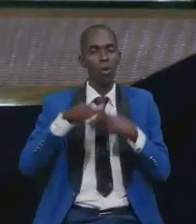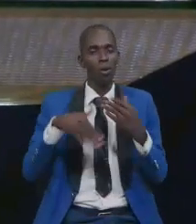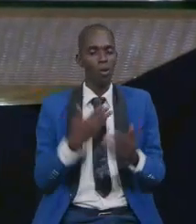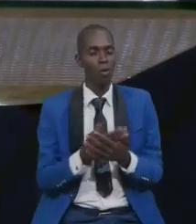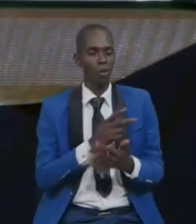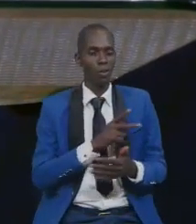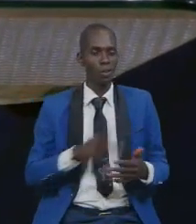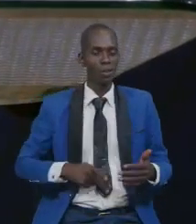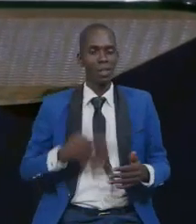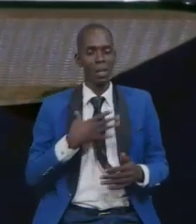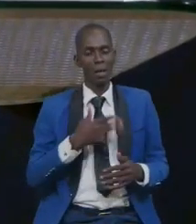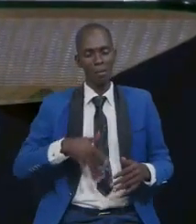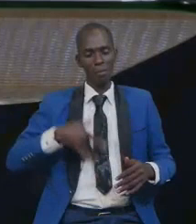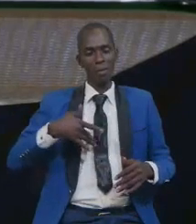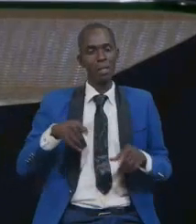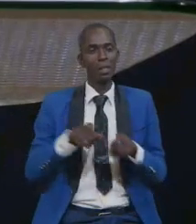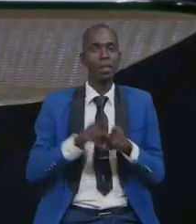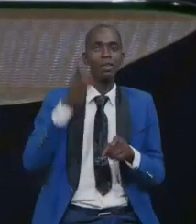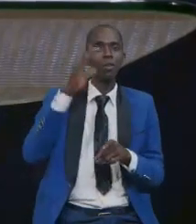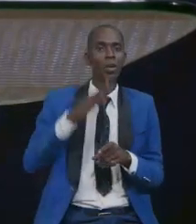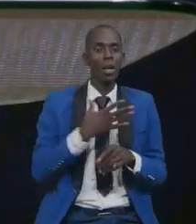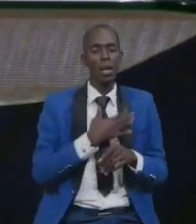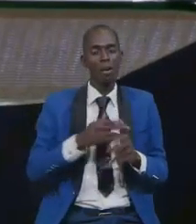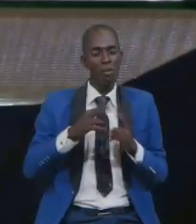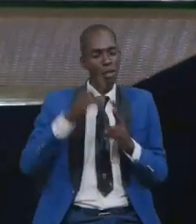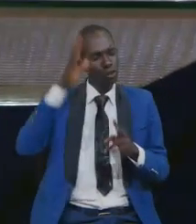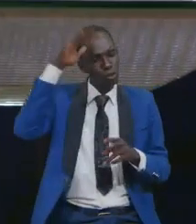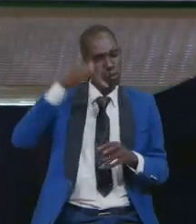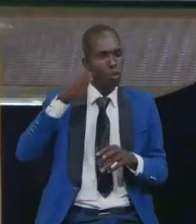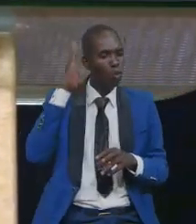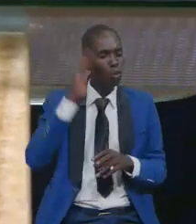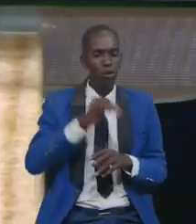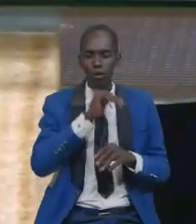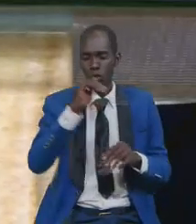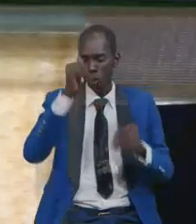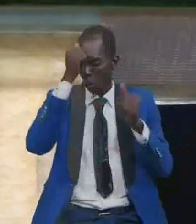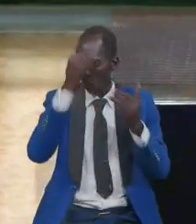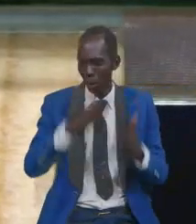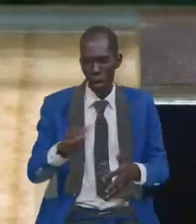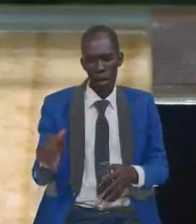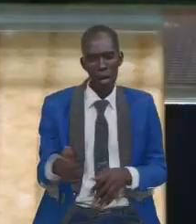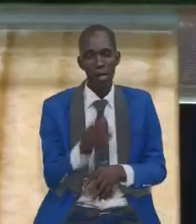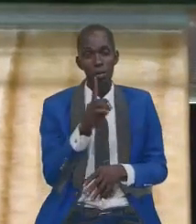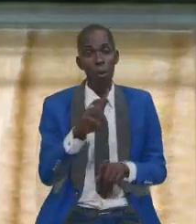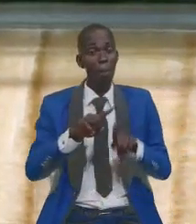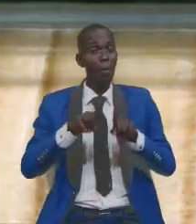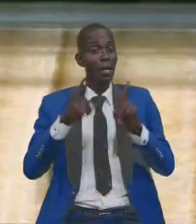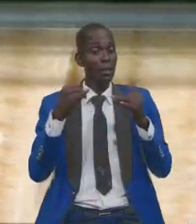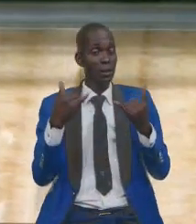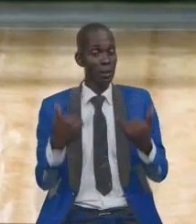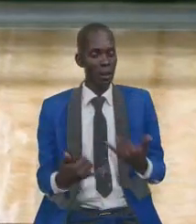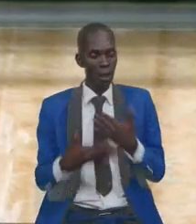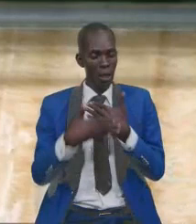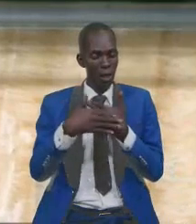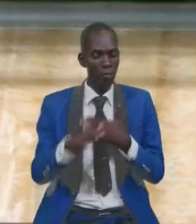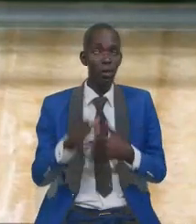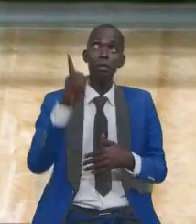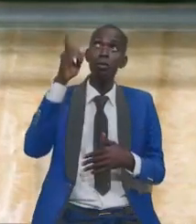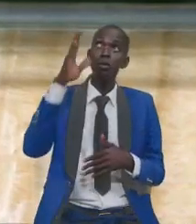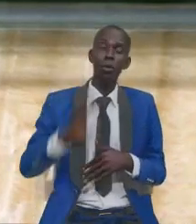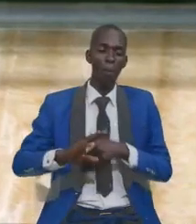not listen to anyone. But now we see the punishment from God for